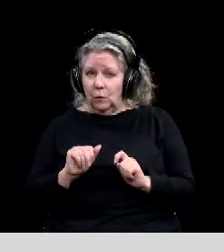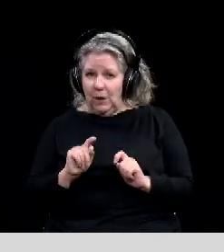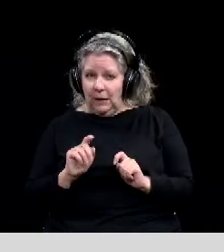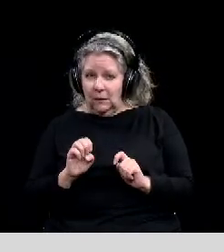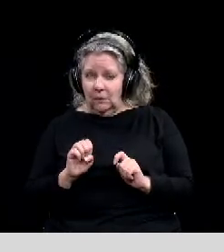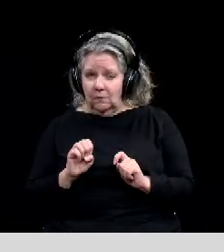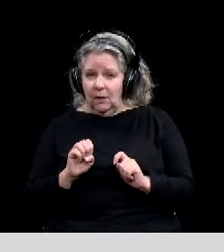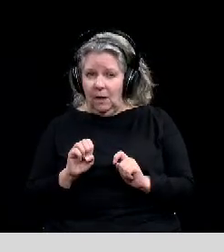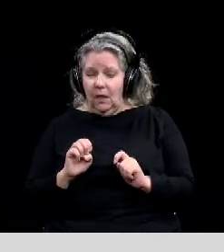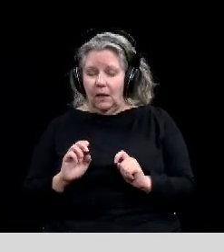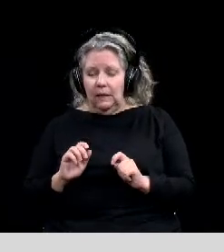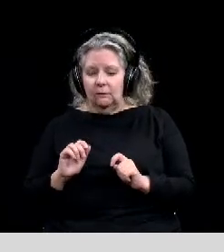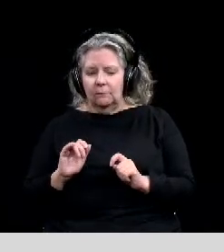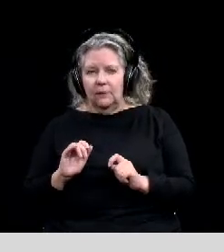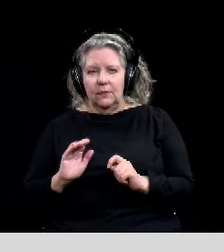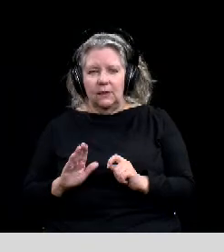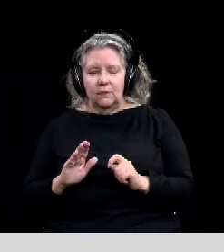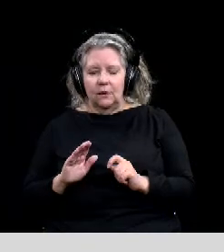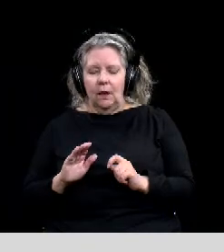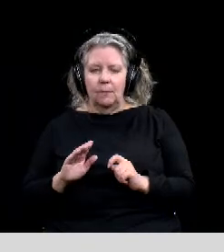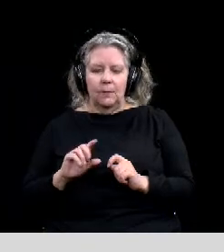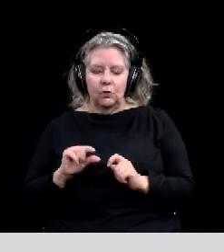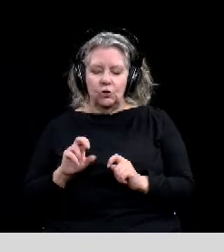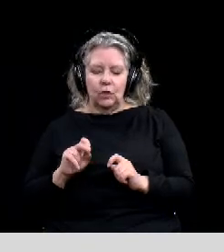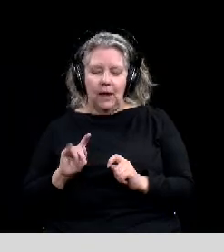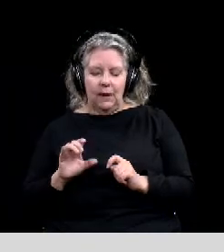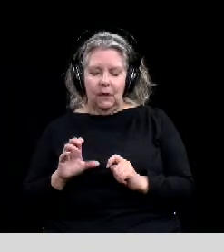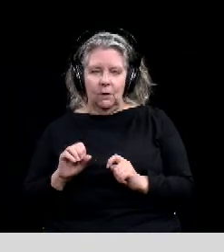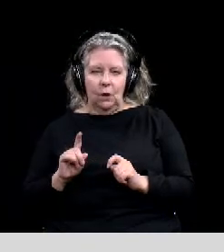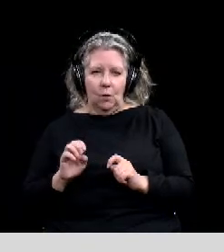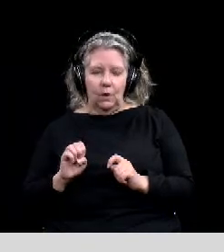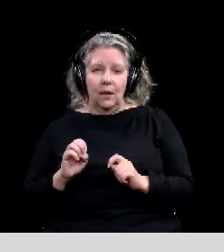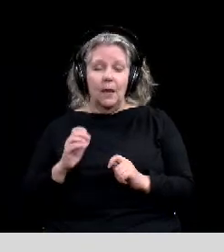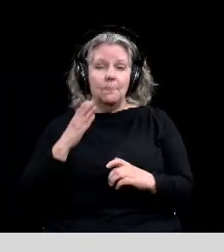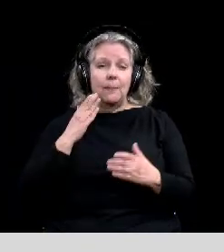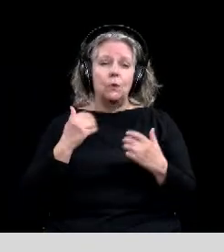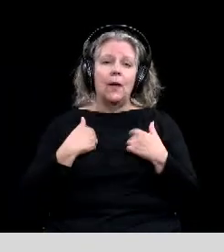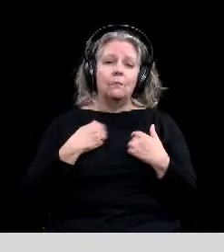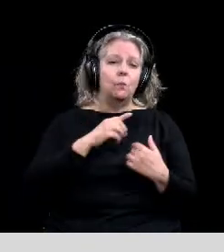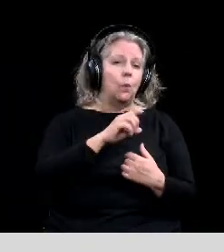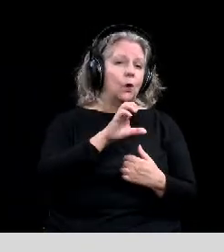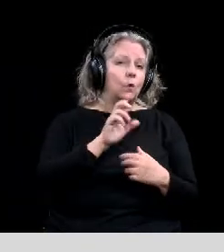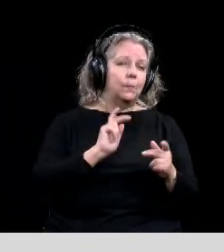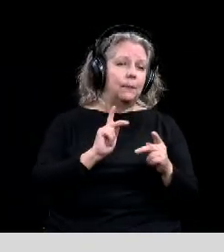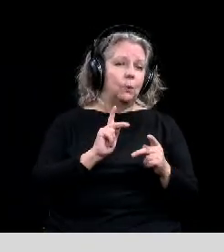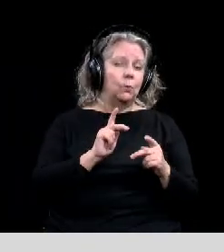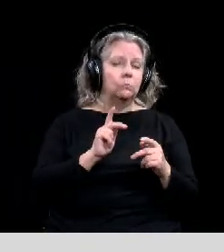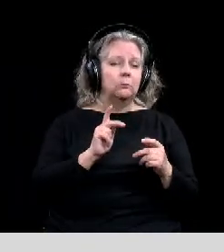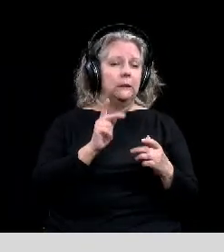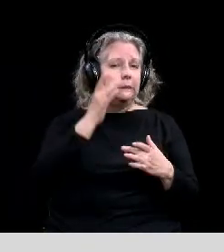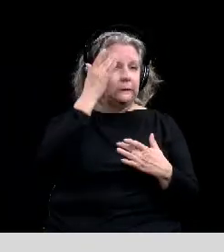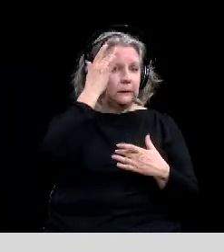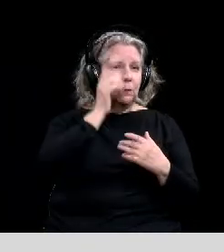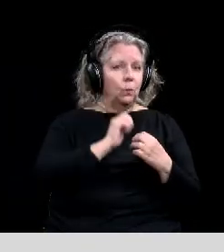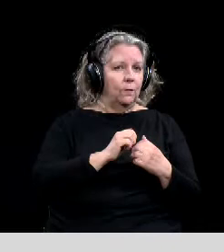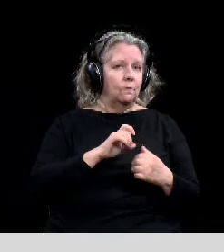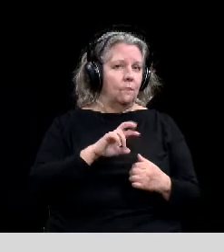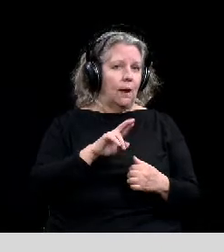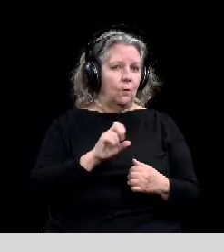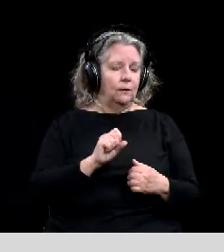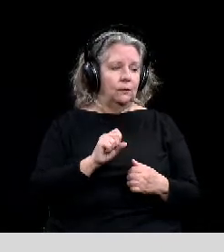people total with a given virus, well, the likelihood that there's going to be a